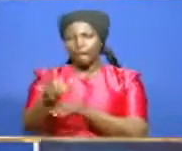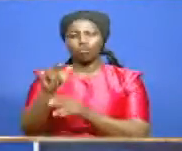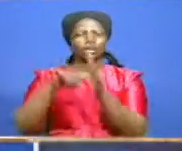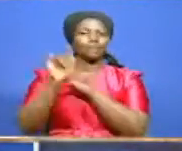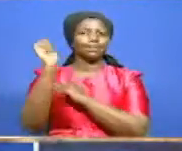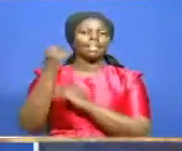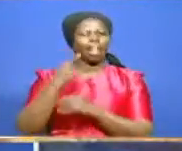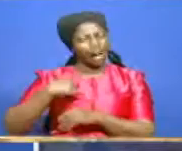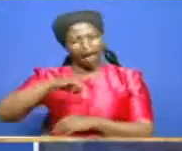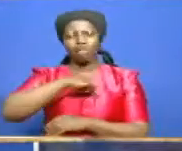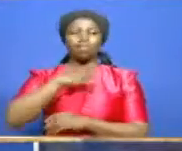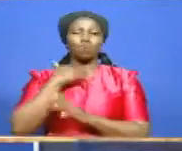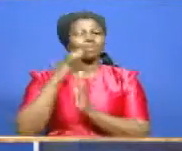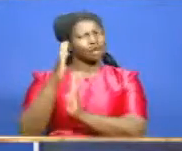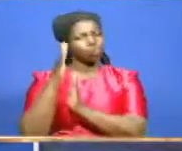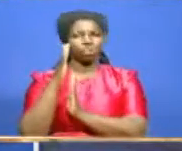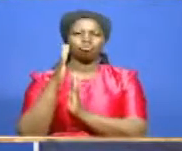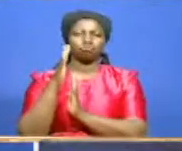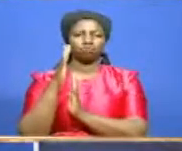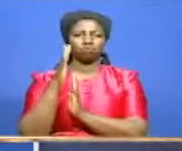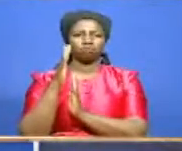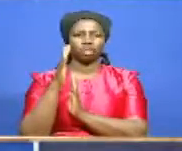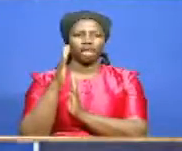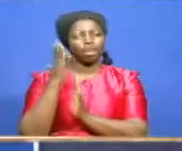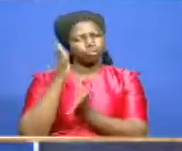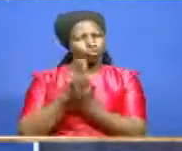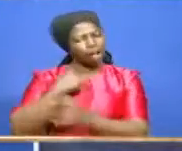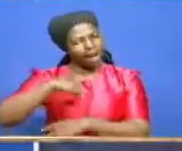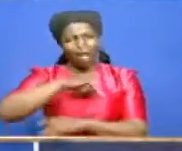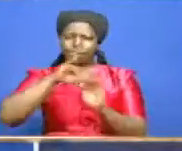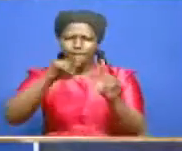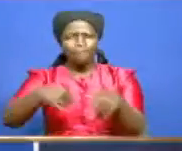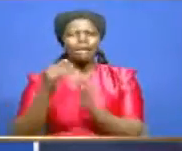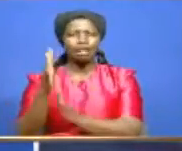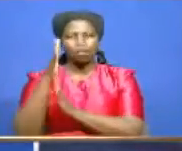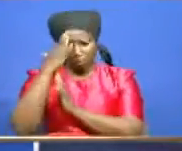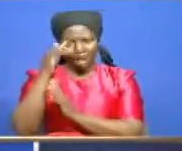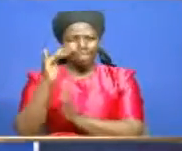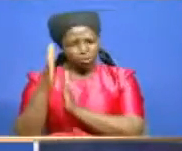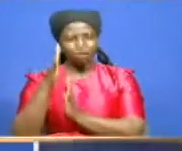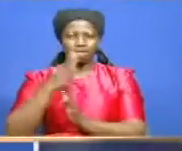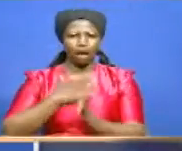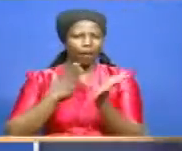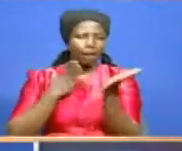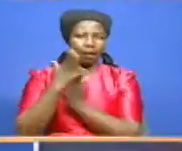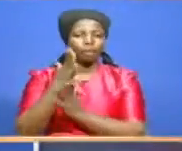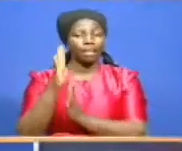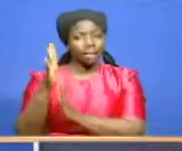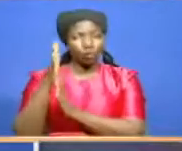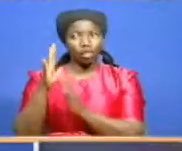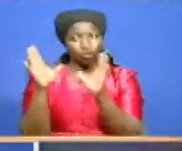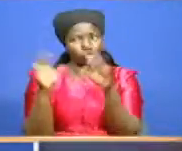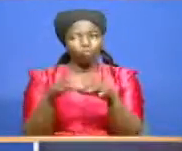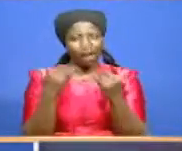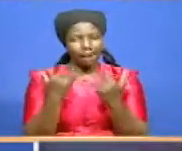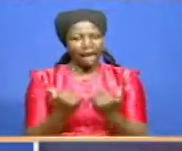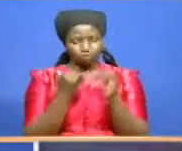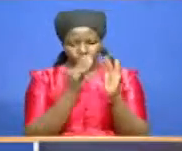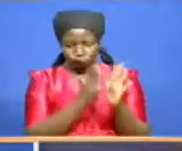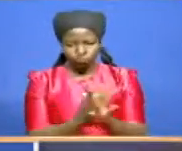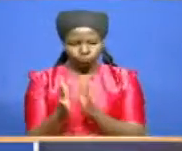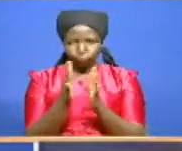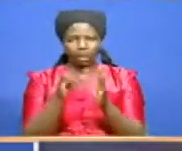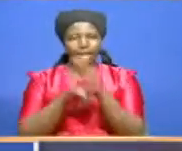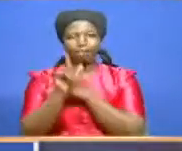Tunataka security. And we are demanding it kwa sababu ni right yetu. A security caravan was recently organized in the